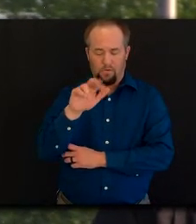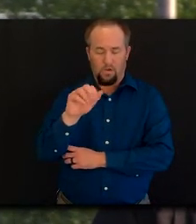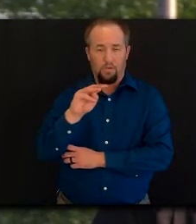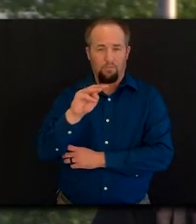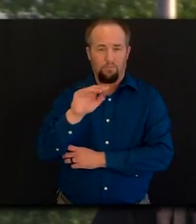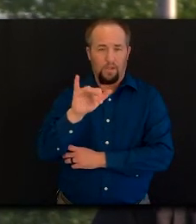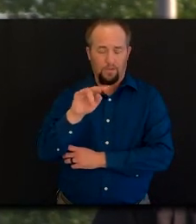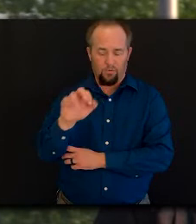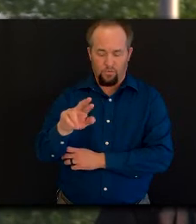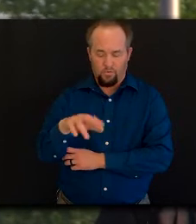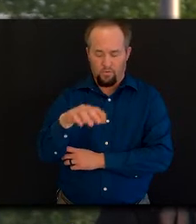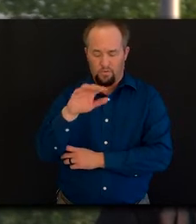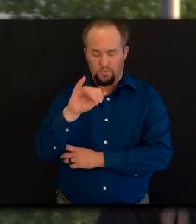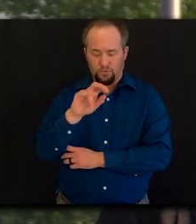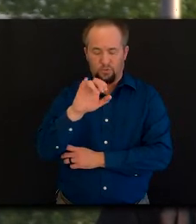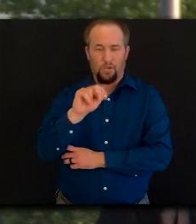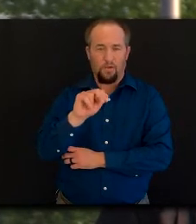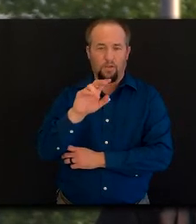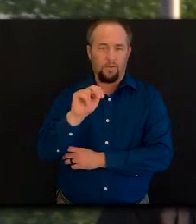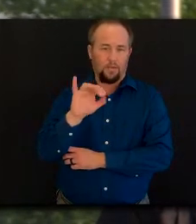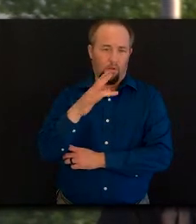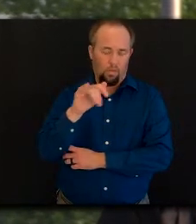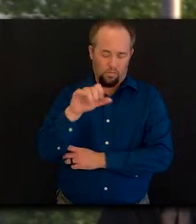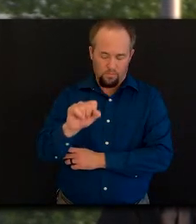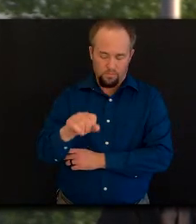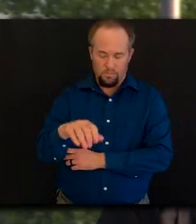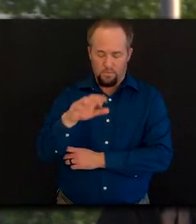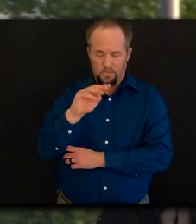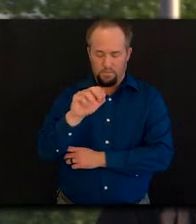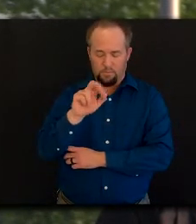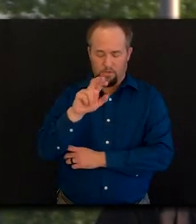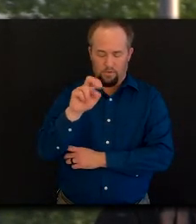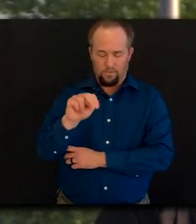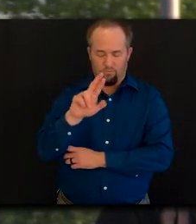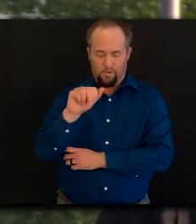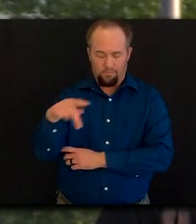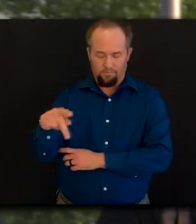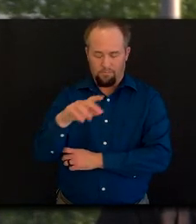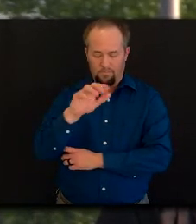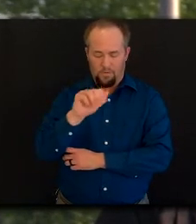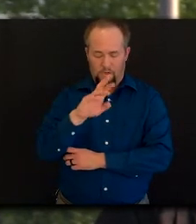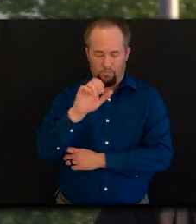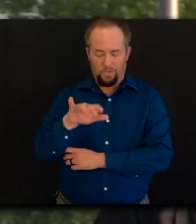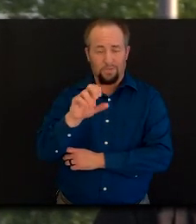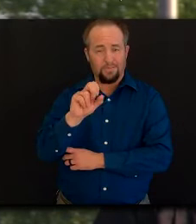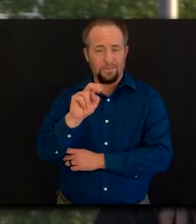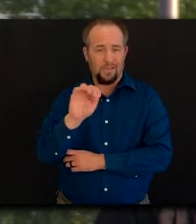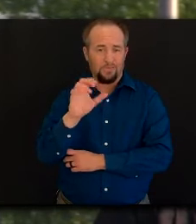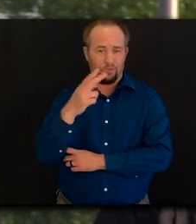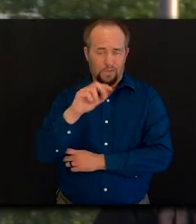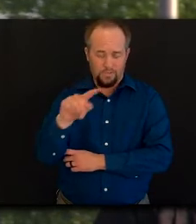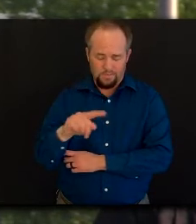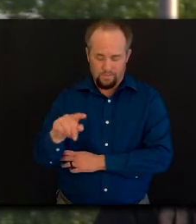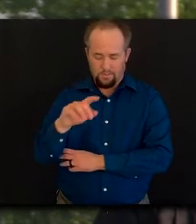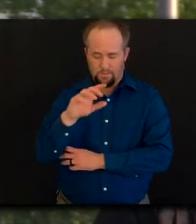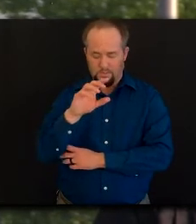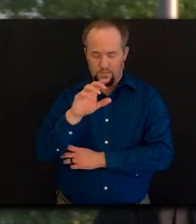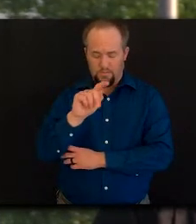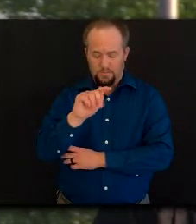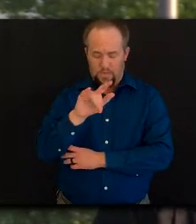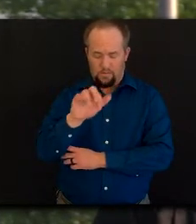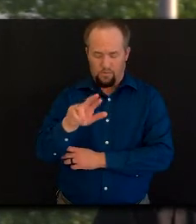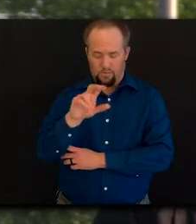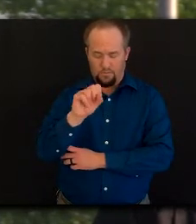Rapp, Aubrey Sanchez, Carly Shear, Livy Spurgeon, Tyler Sykes, Sydney Ewer, Anna